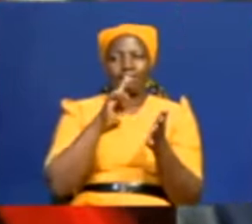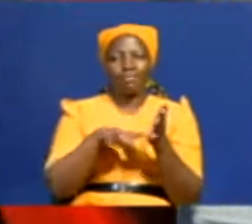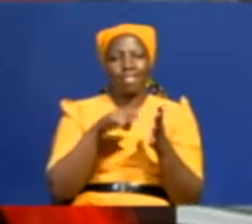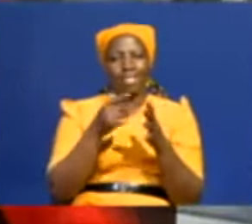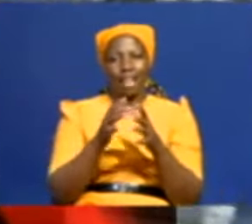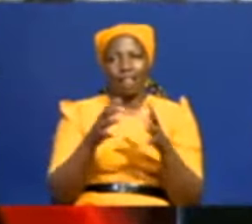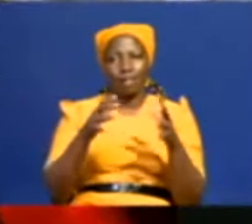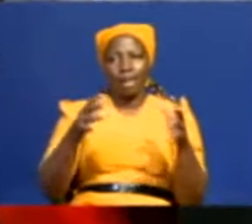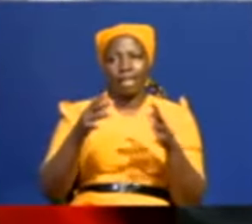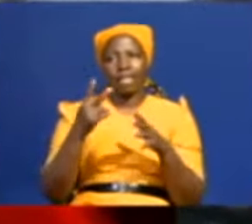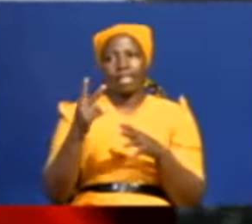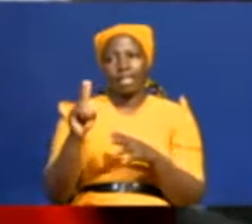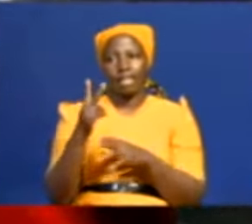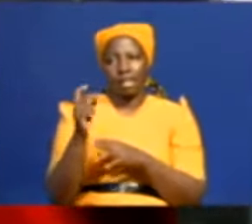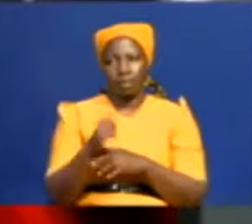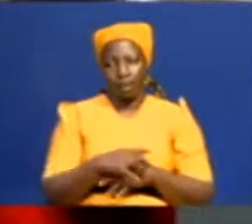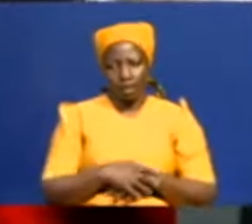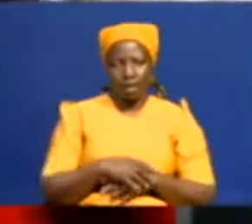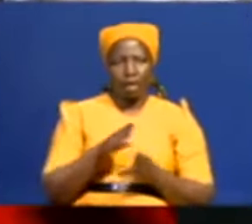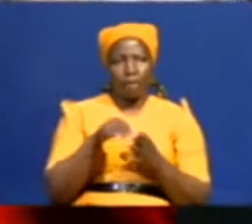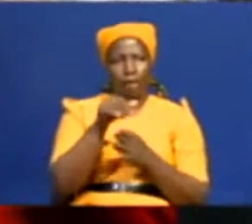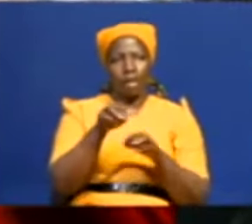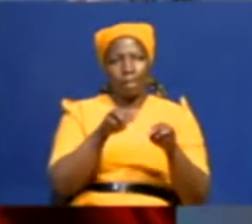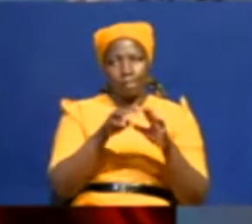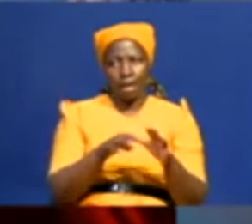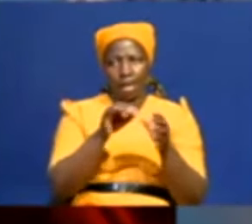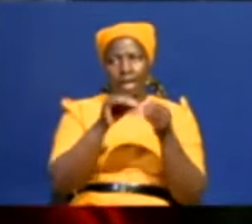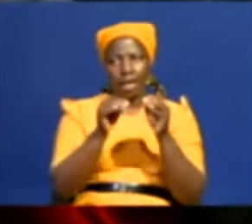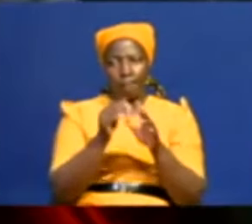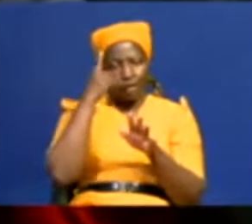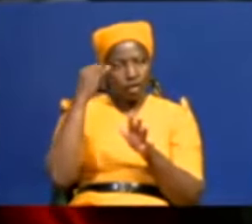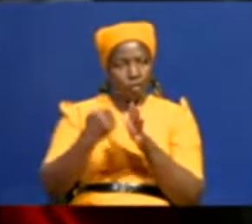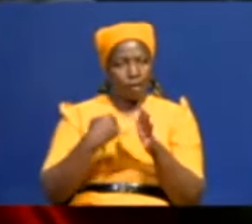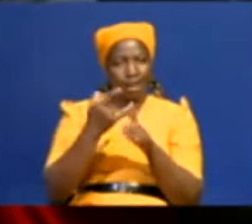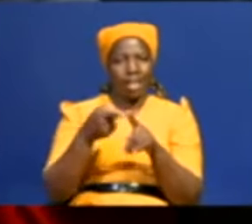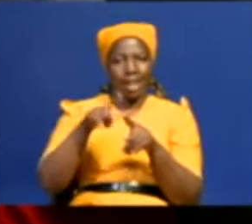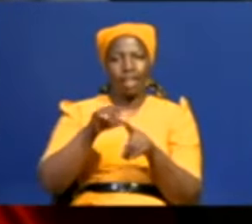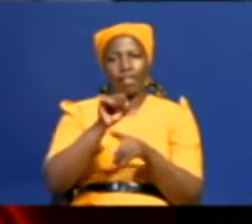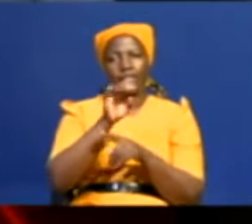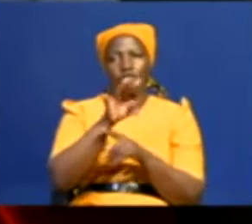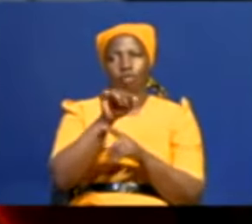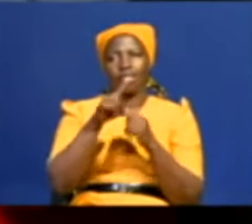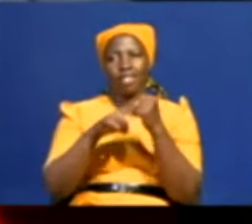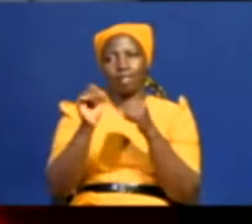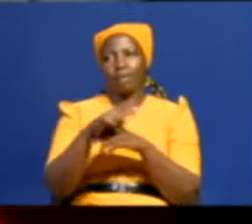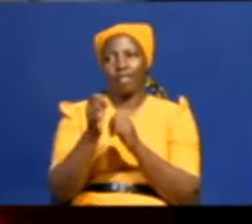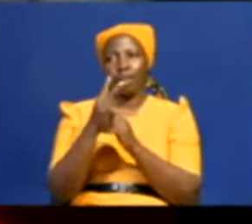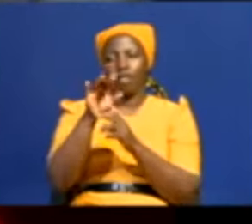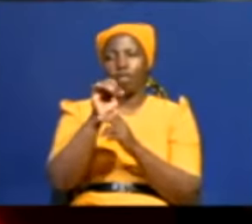running. The S&P Global Purchasing Managers Index for manufacturing rose to 54.6 in December